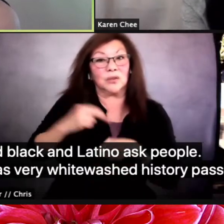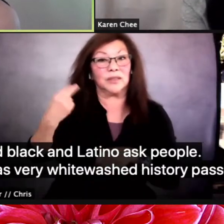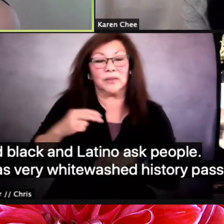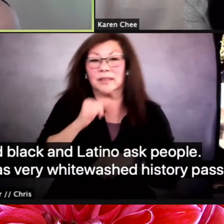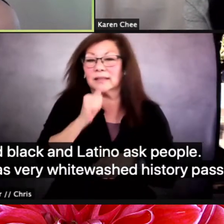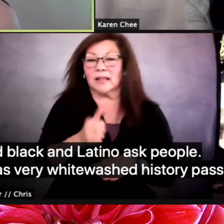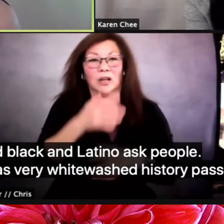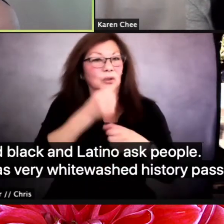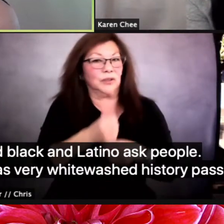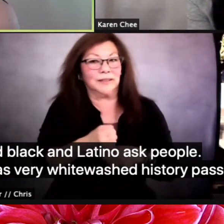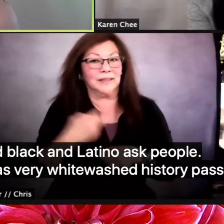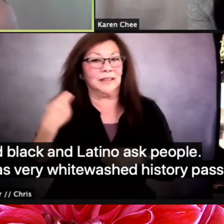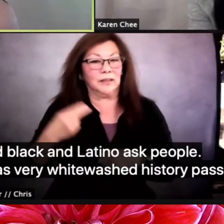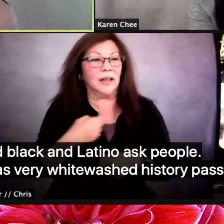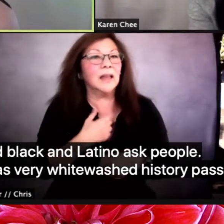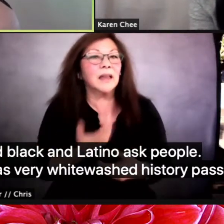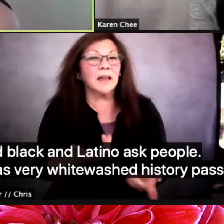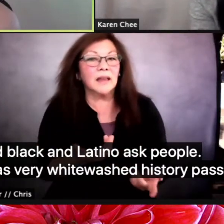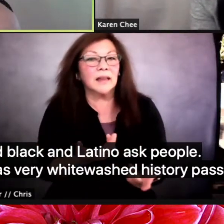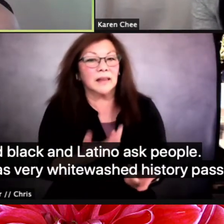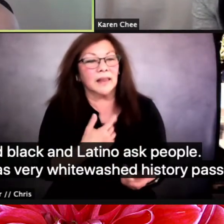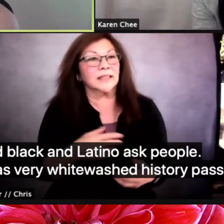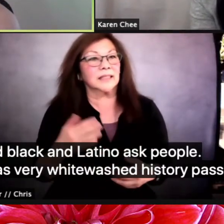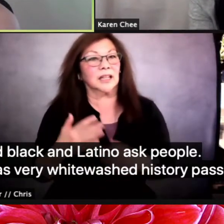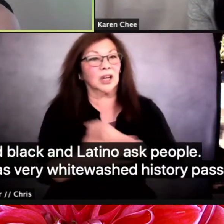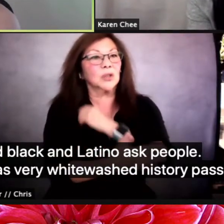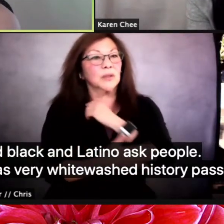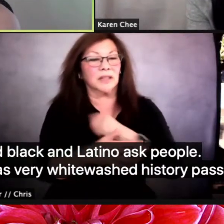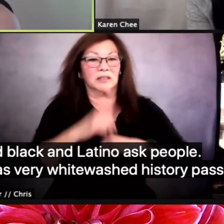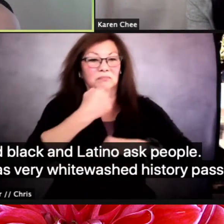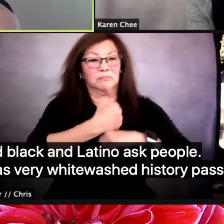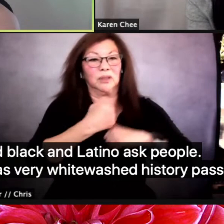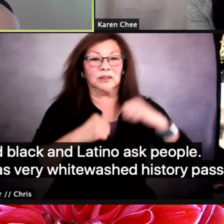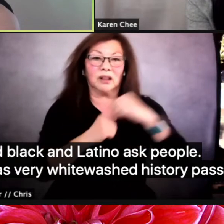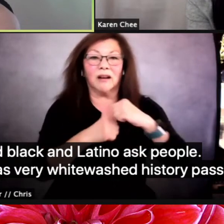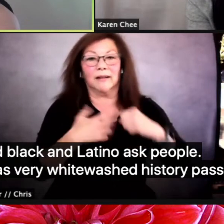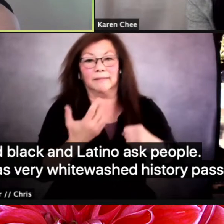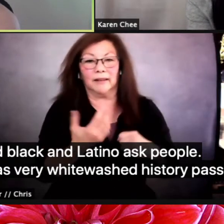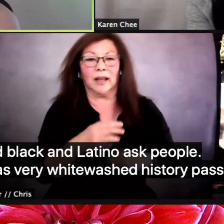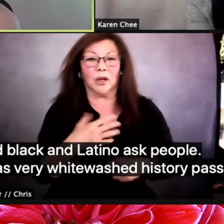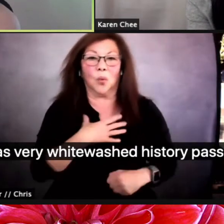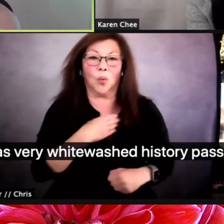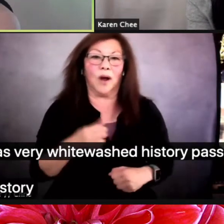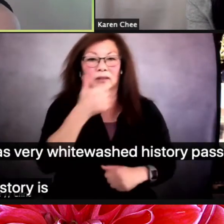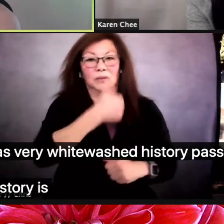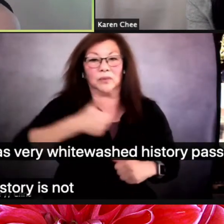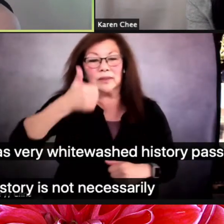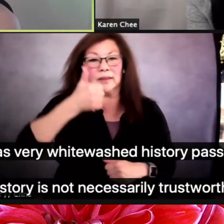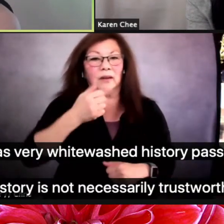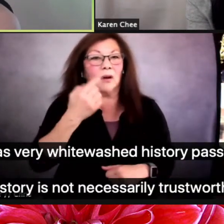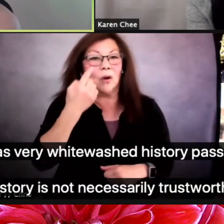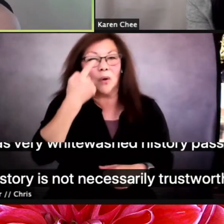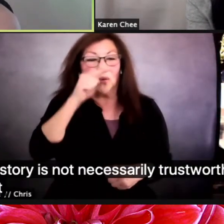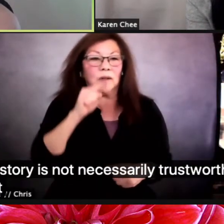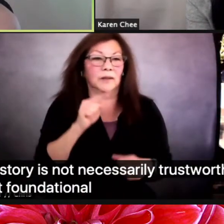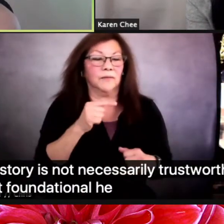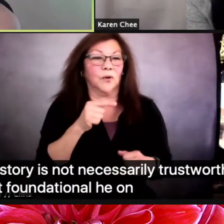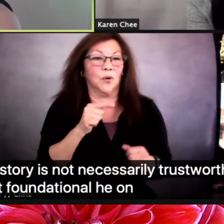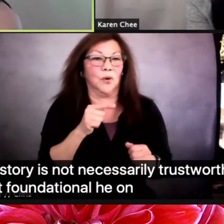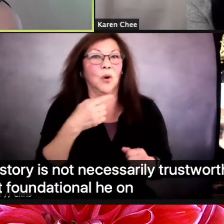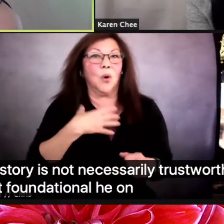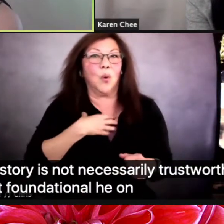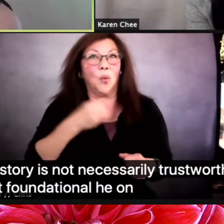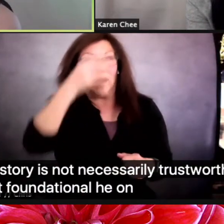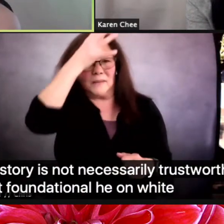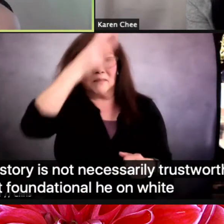is like built foundationally on white supremacy, right? Where the history books were written by and for white men. So I